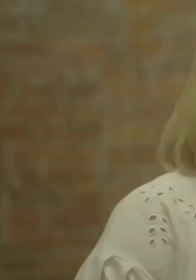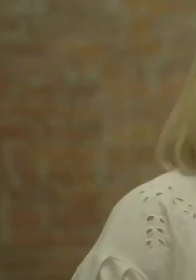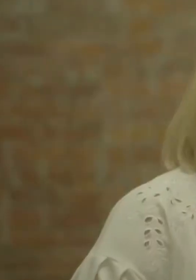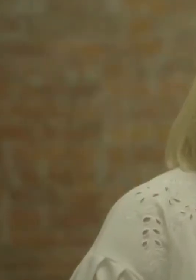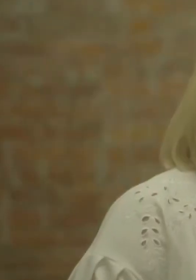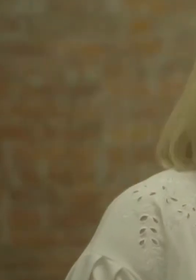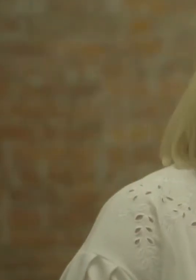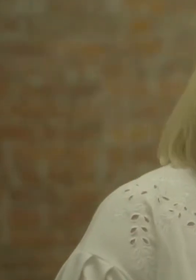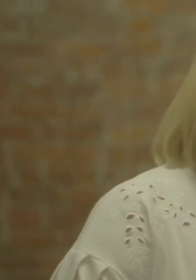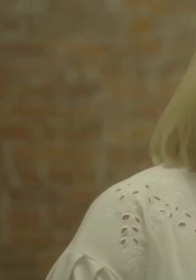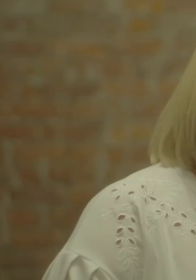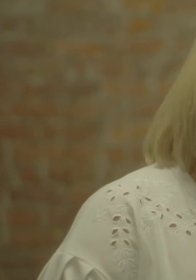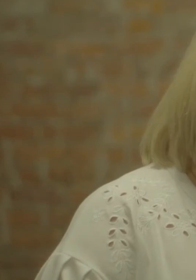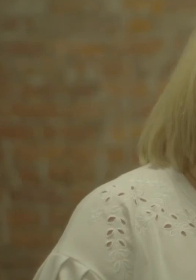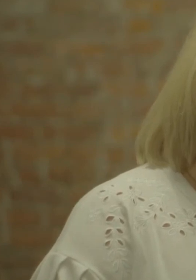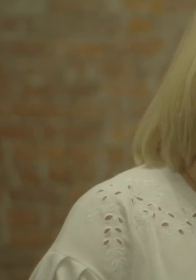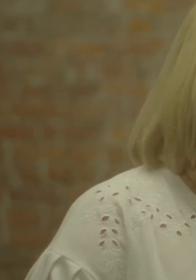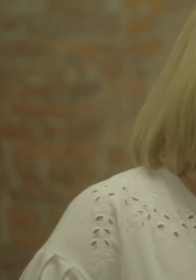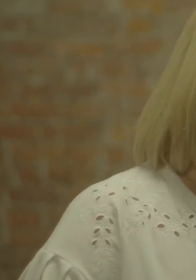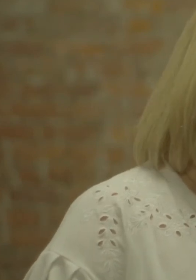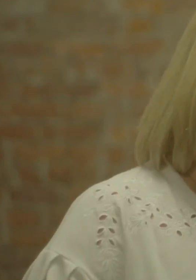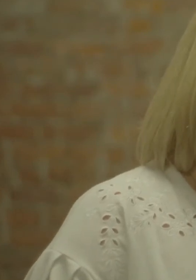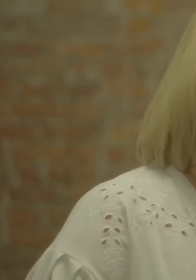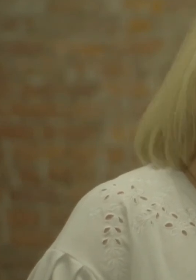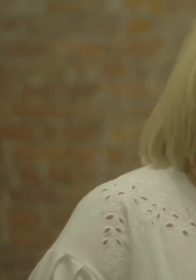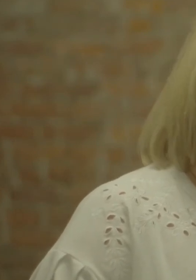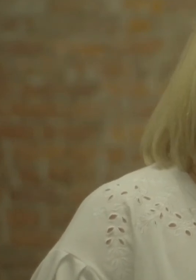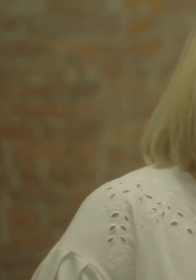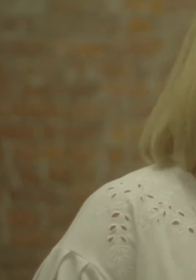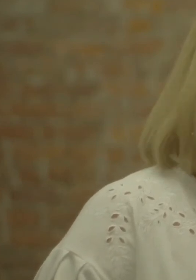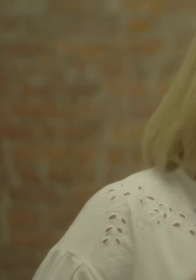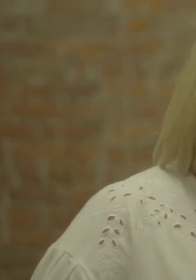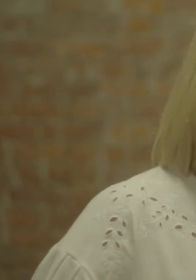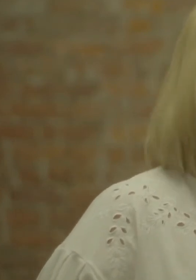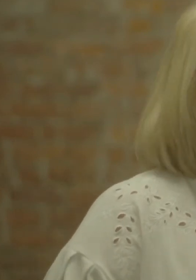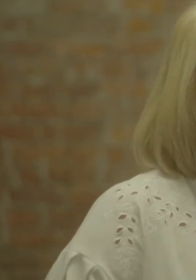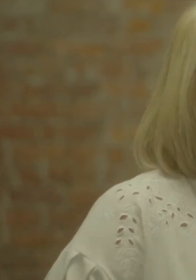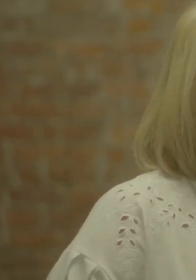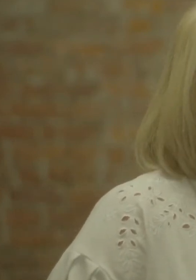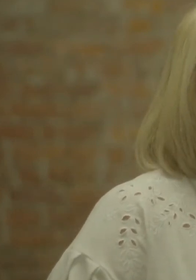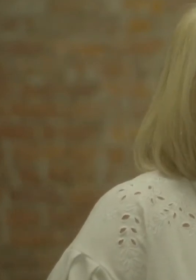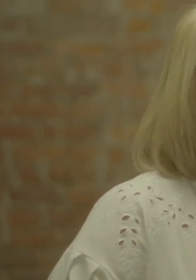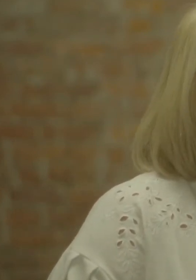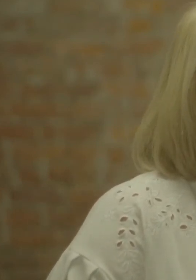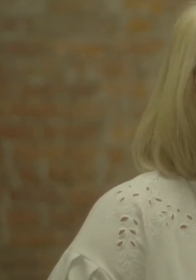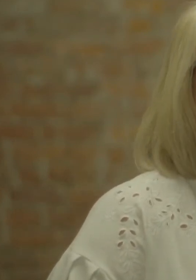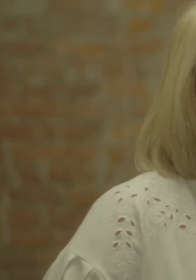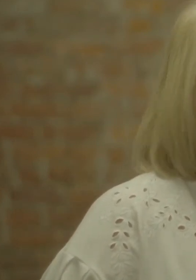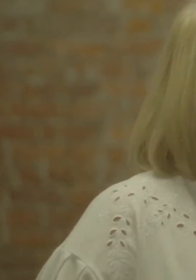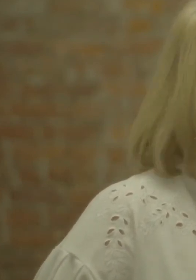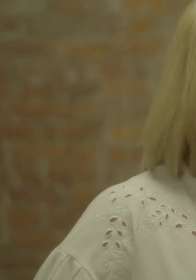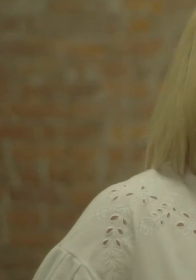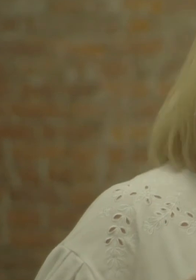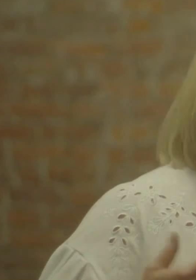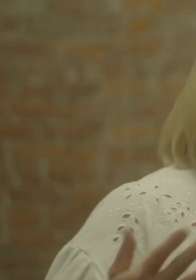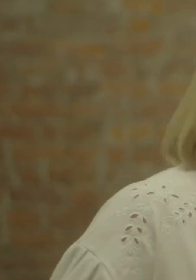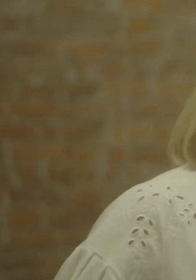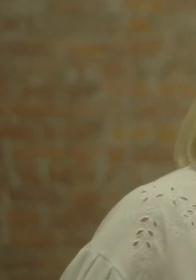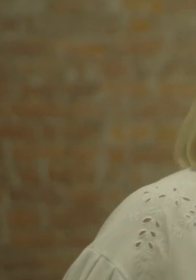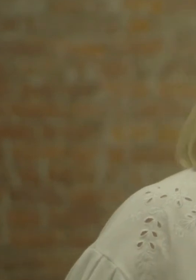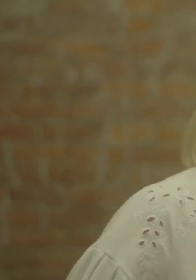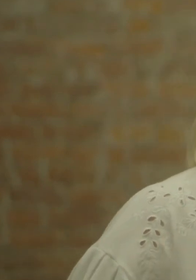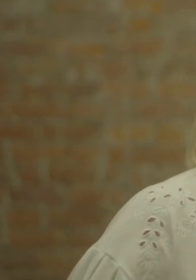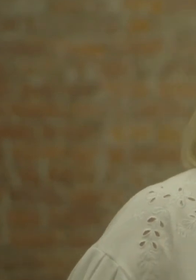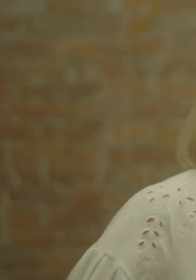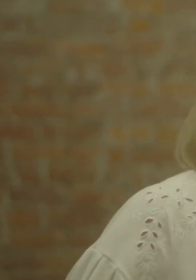Detroit are spending way too much on housing. It should be 1/3 of their income, and most people are spending half or more of their income, which means they can't afford